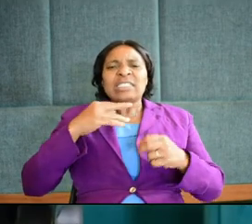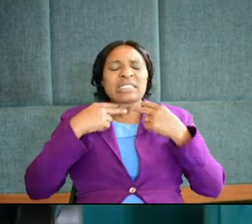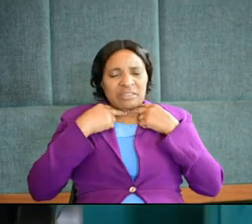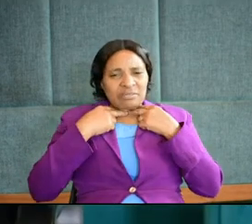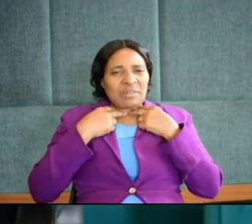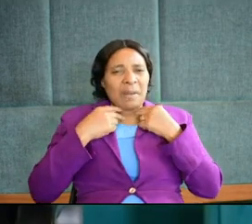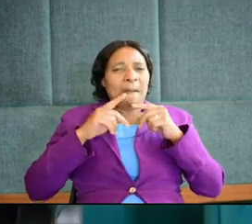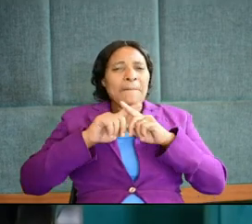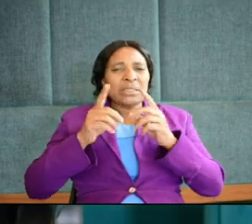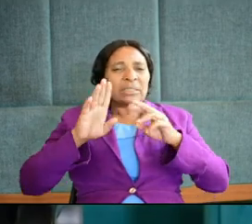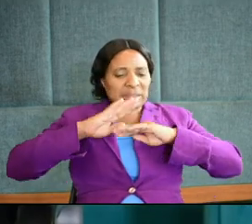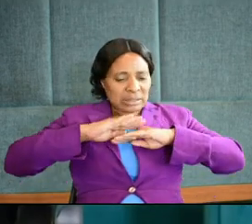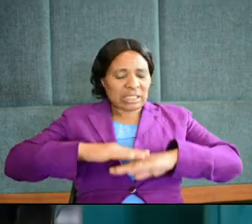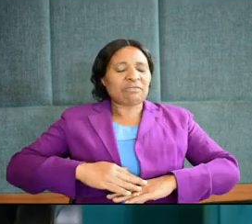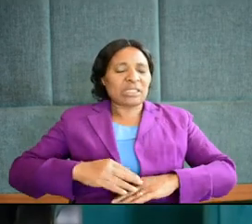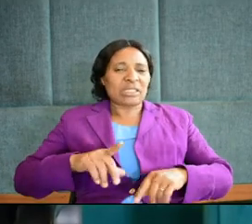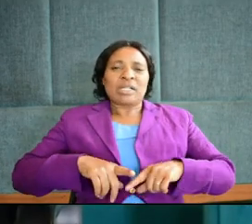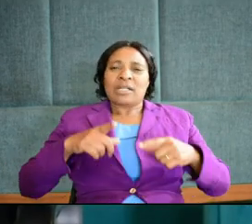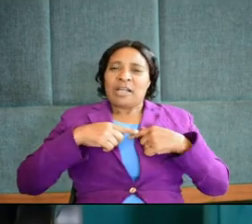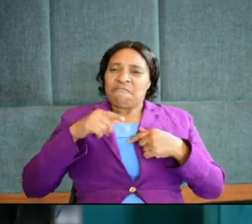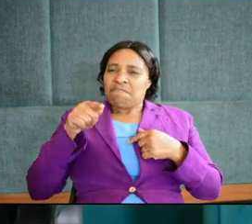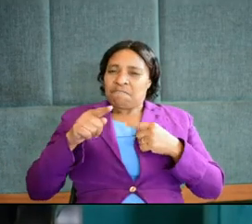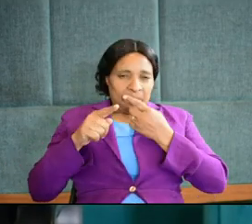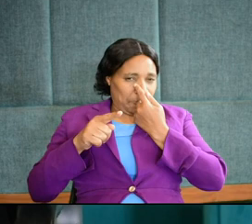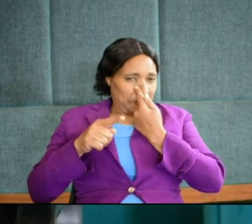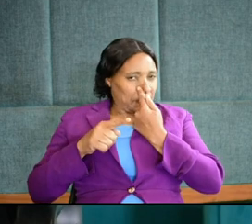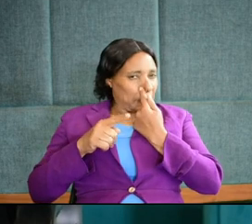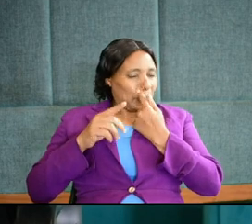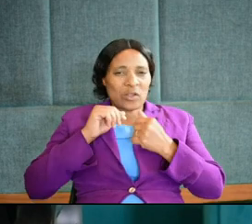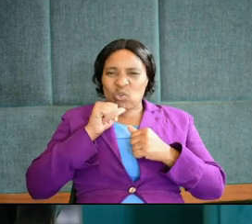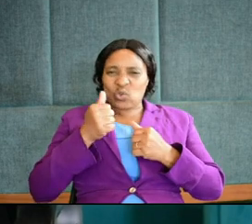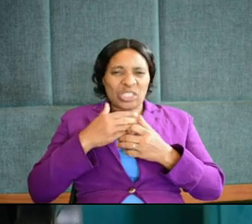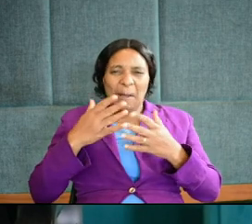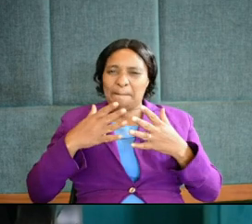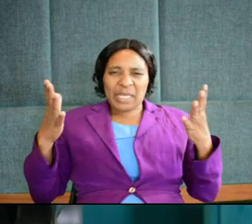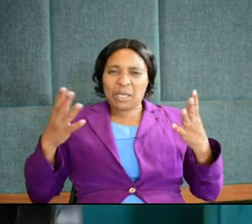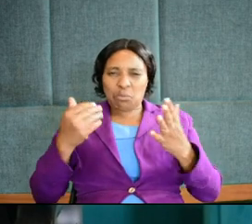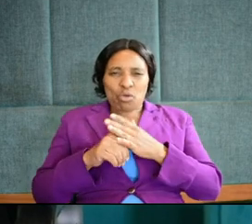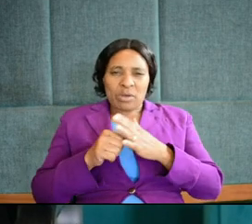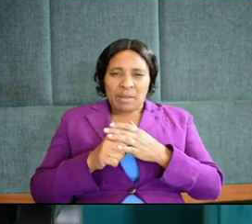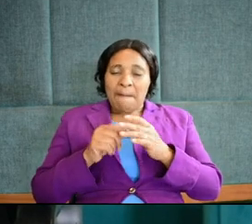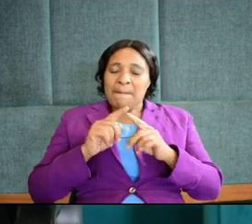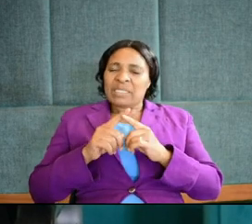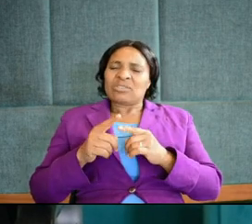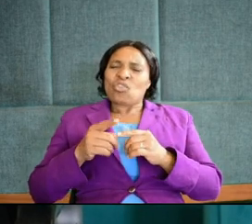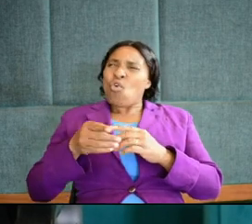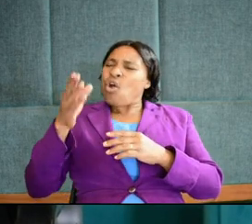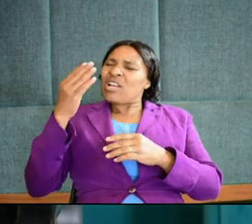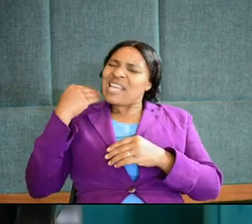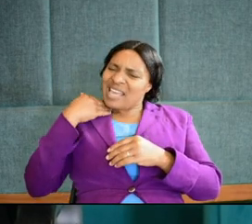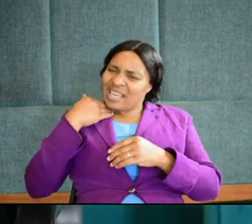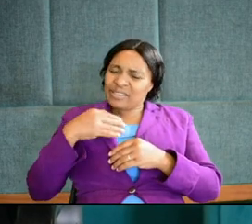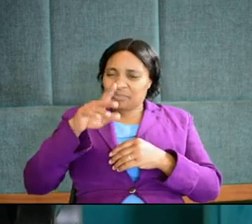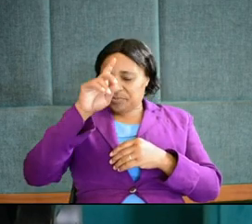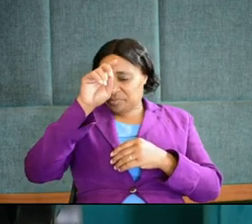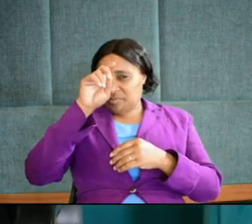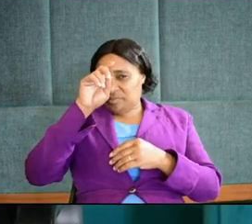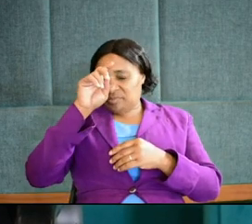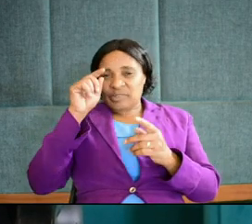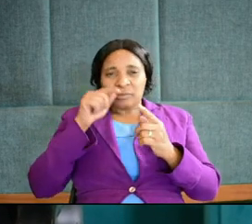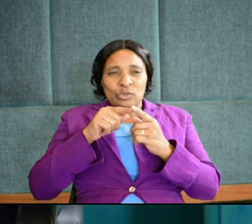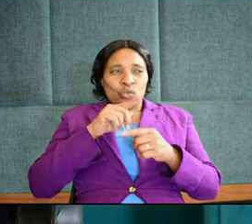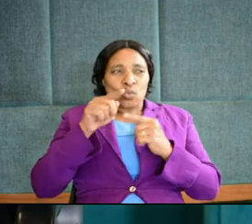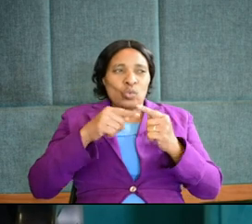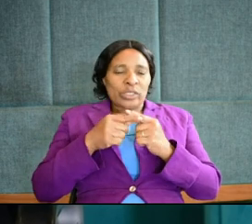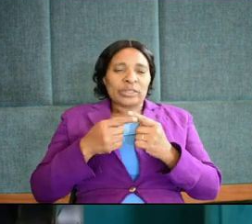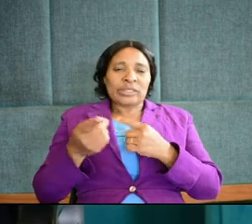were satisfied with that life. It was not a big deal. Yet God made them hate Egypt to the point that when they were coming out